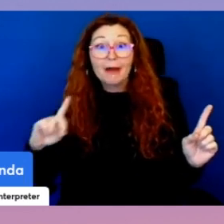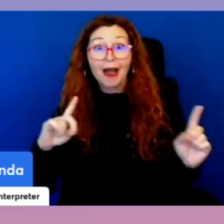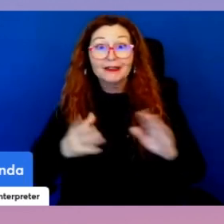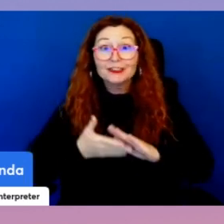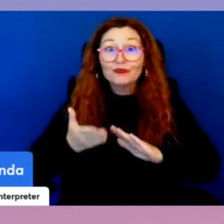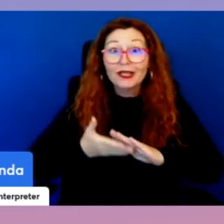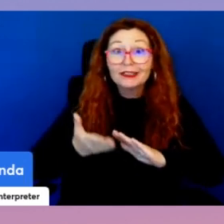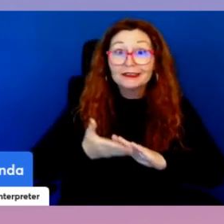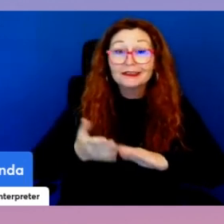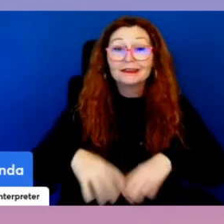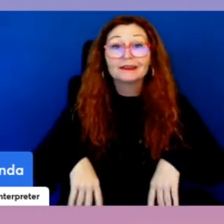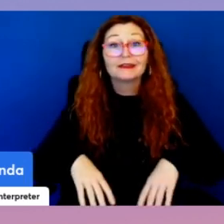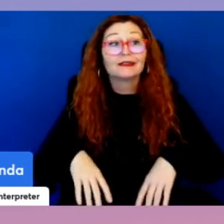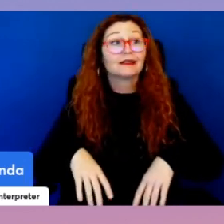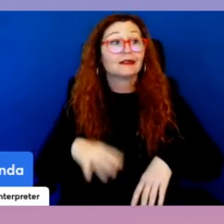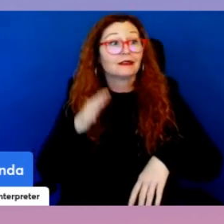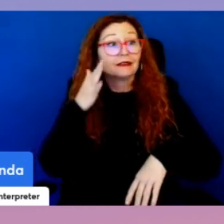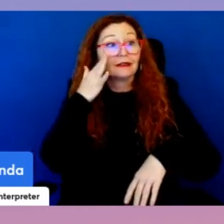If I go back in